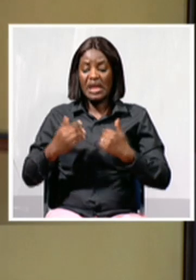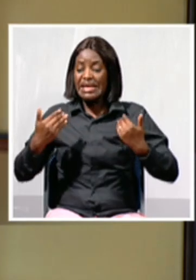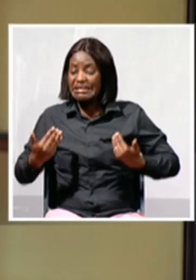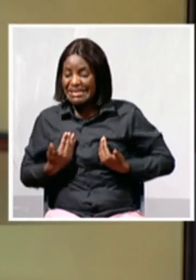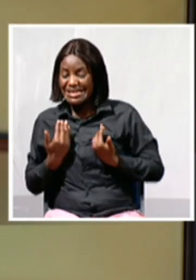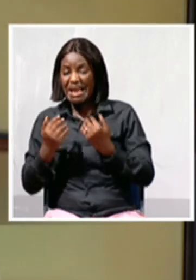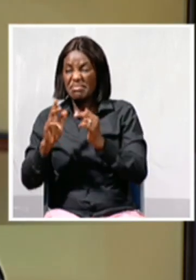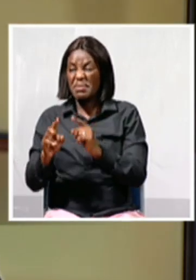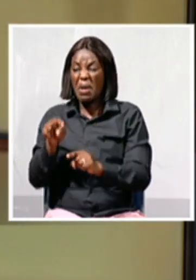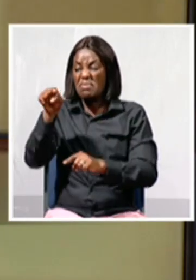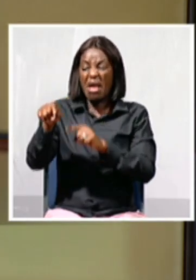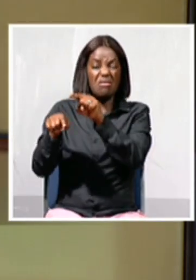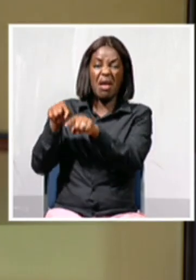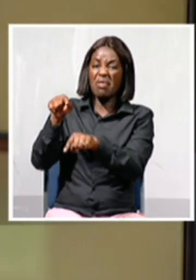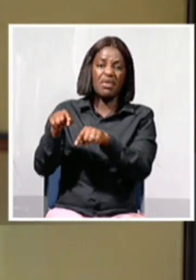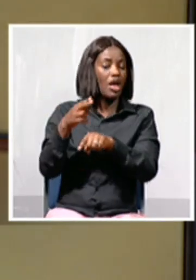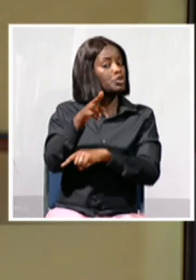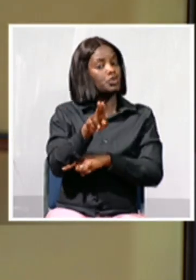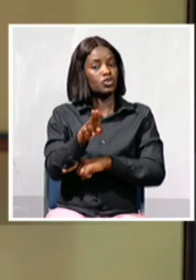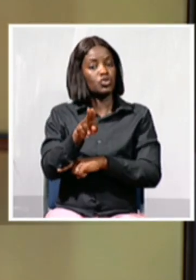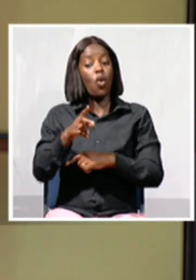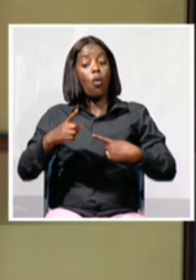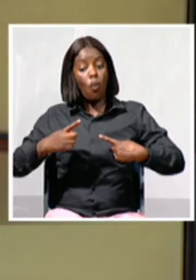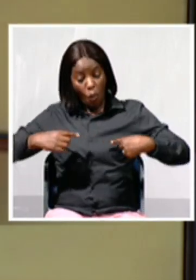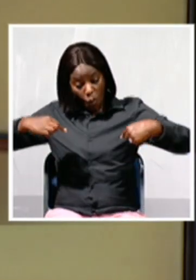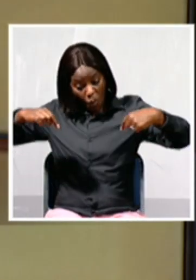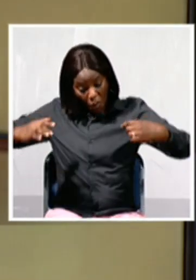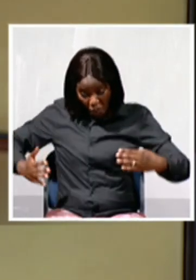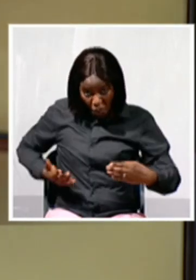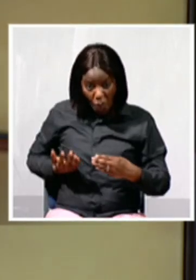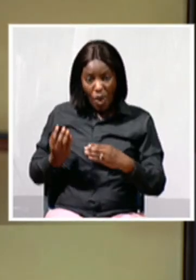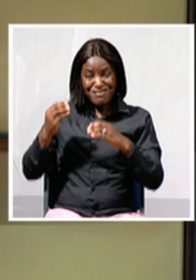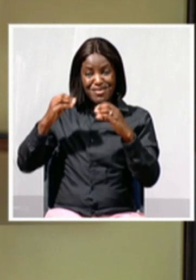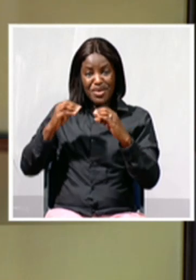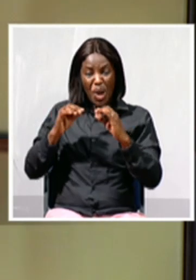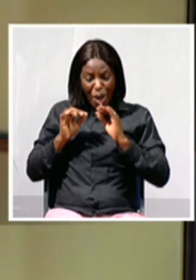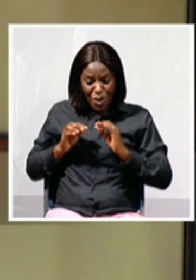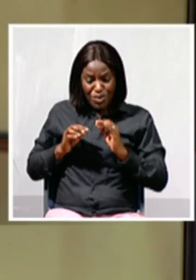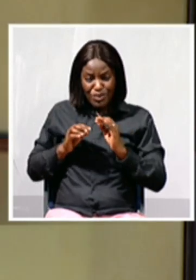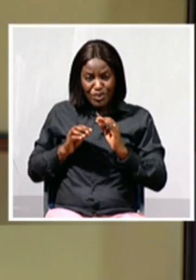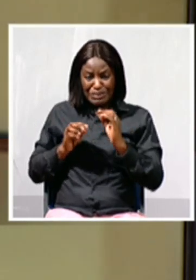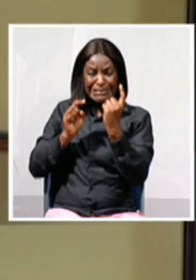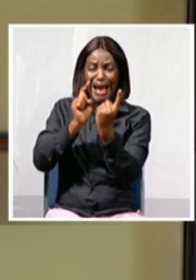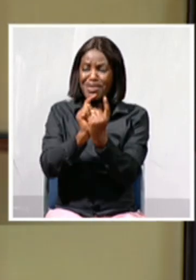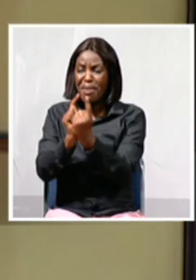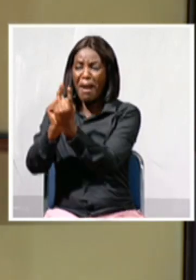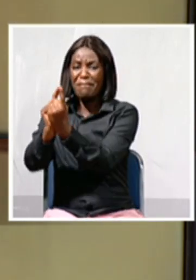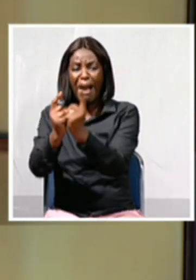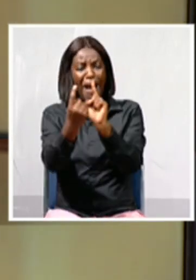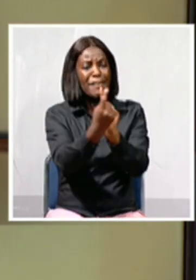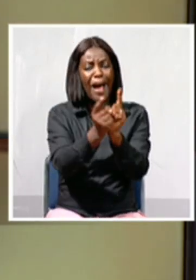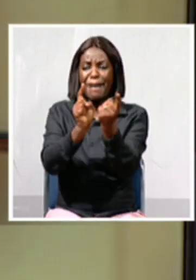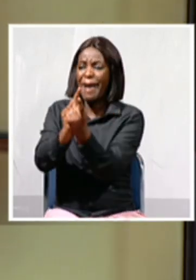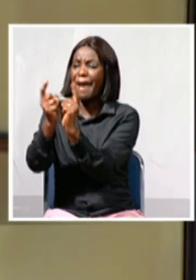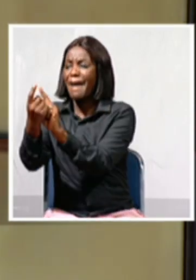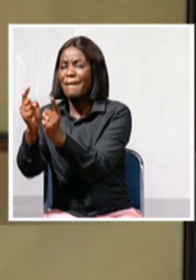don't do this, what are that. We actually go out in the field and talk to people and try to hear and understand from people, why is it that you